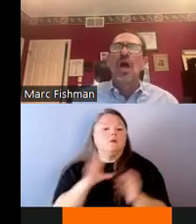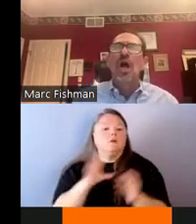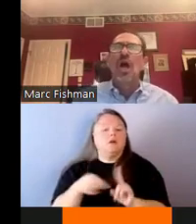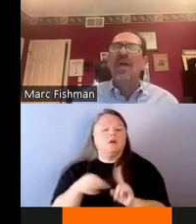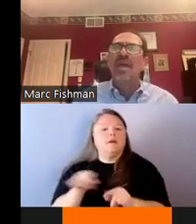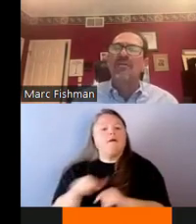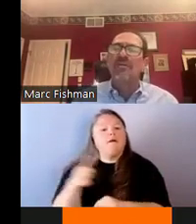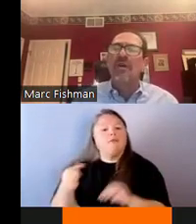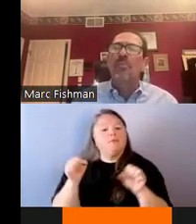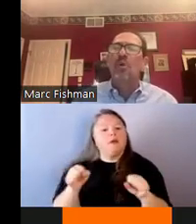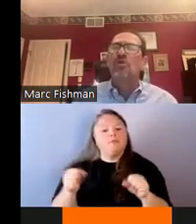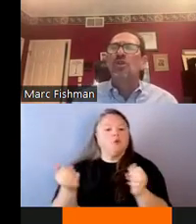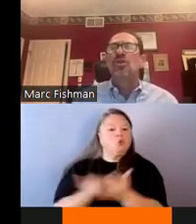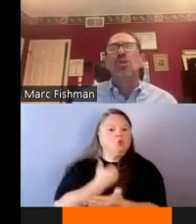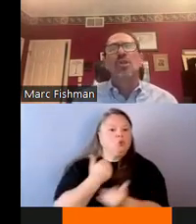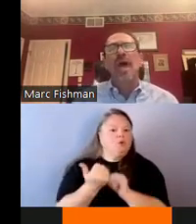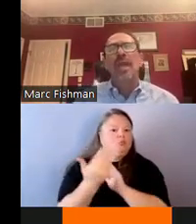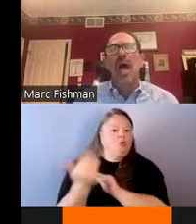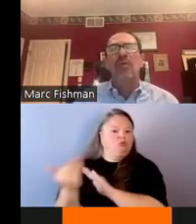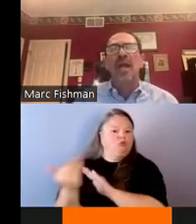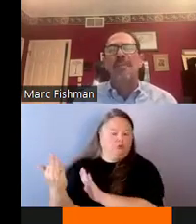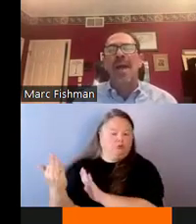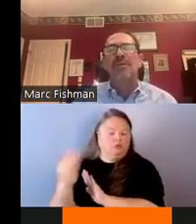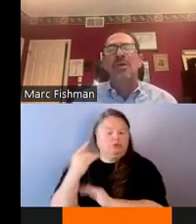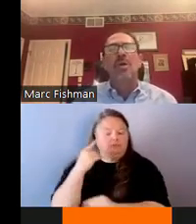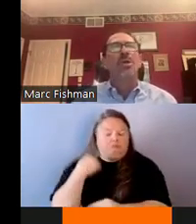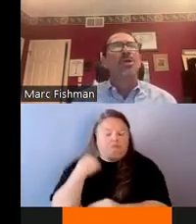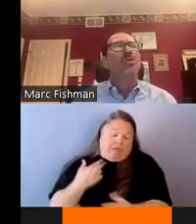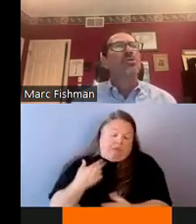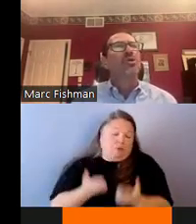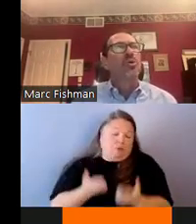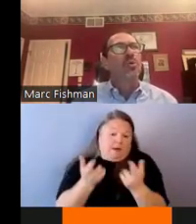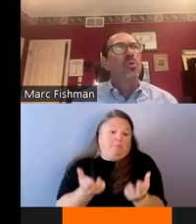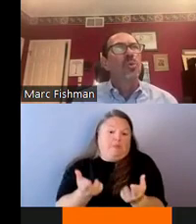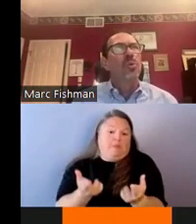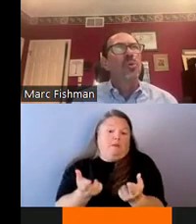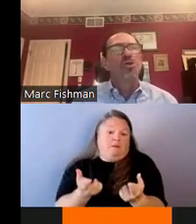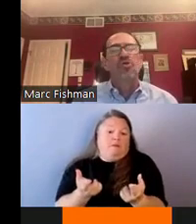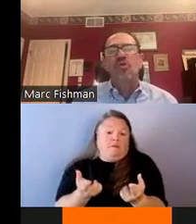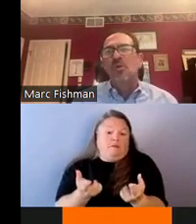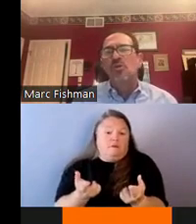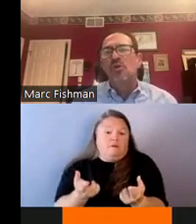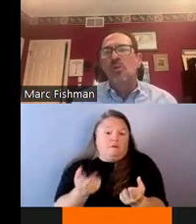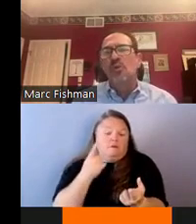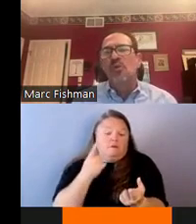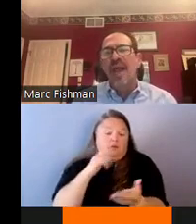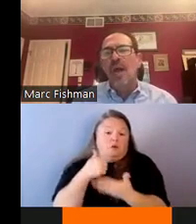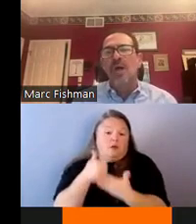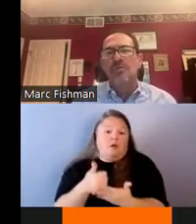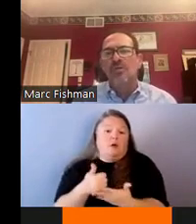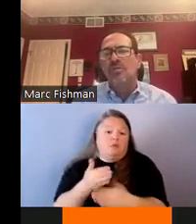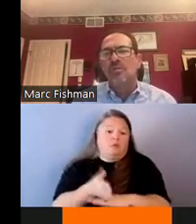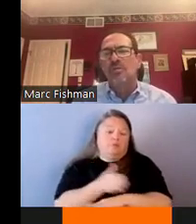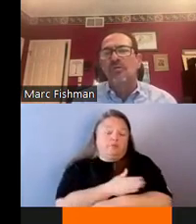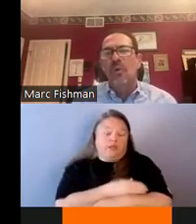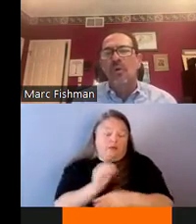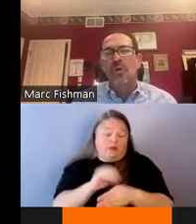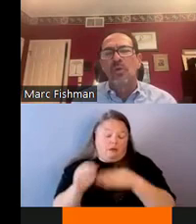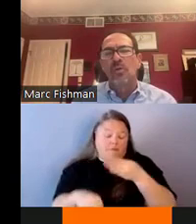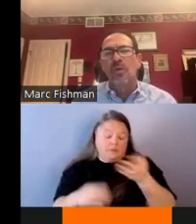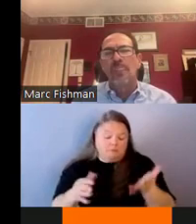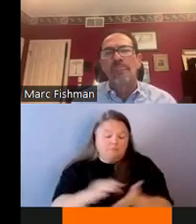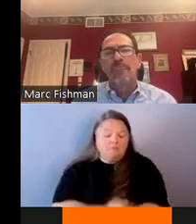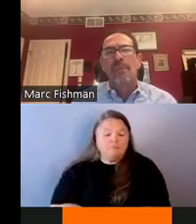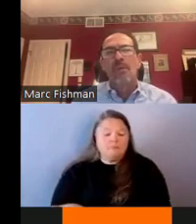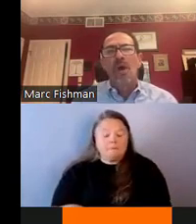potential innovative approaches that I recommend to contribute to improving outcomes